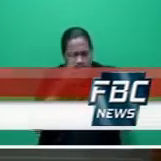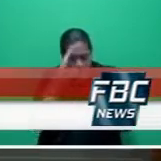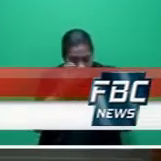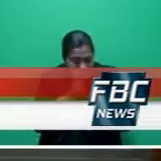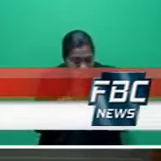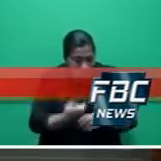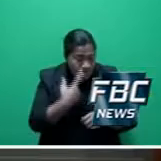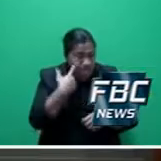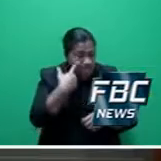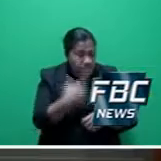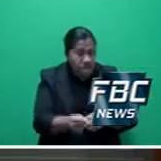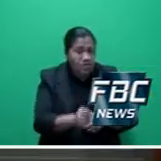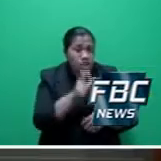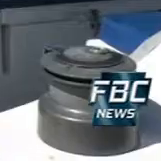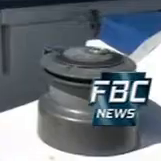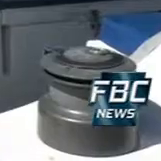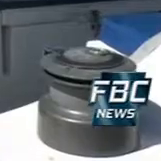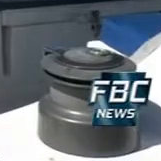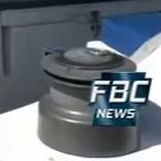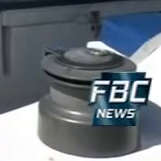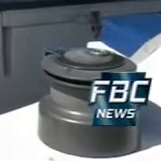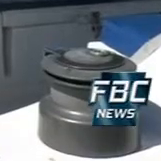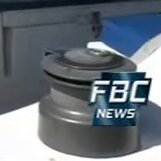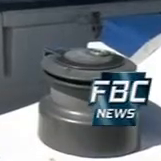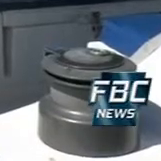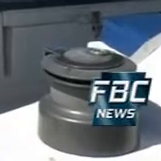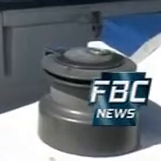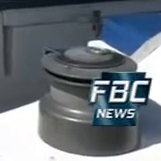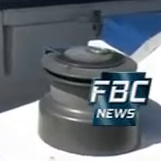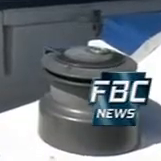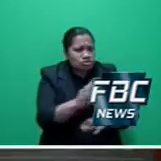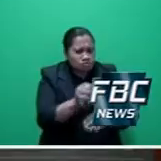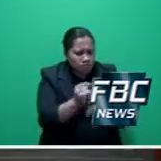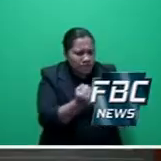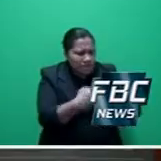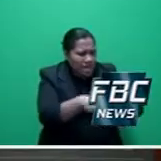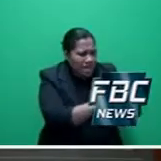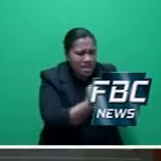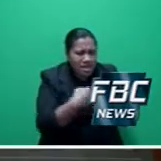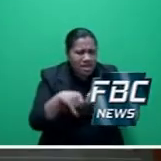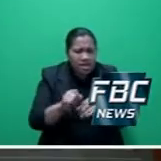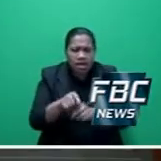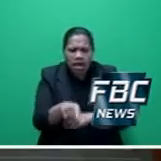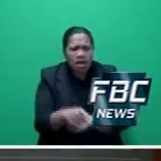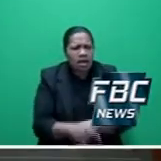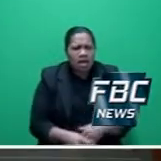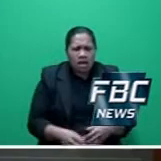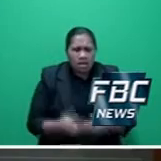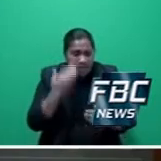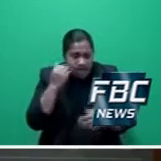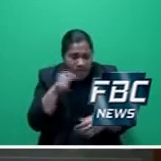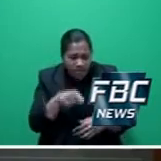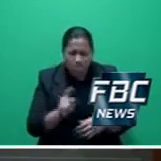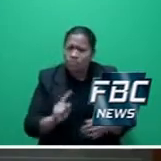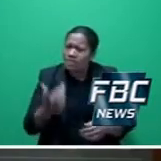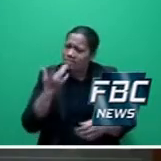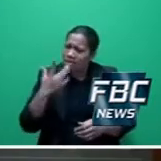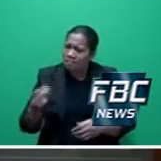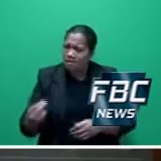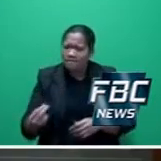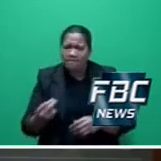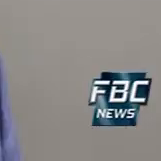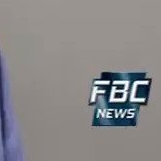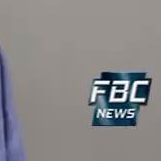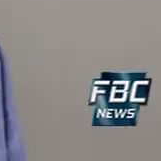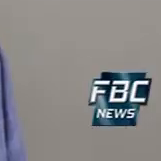found in the beaches of our maritime islands, then what kind of responsible government would have such initiative like